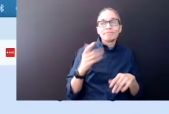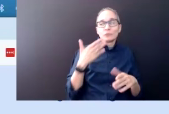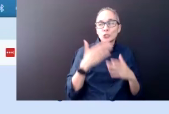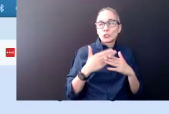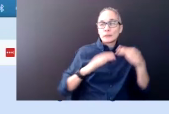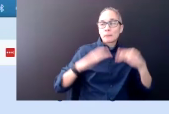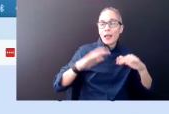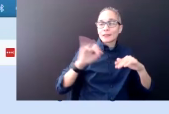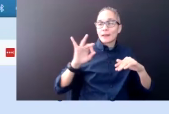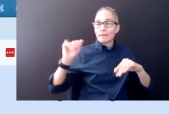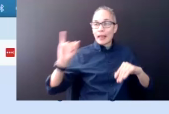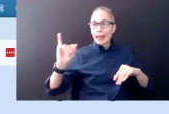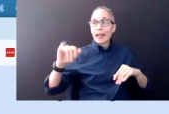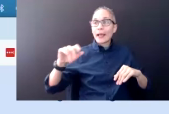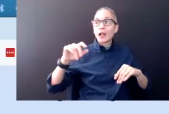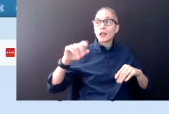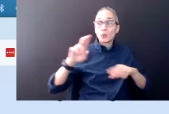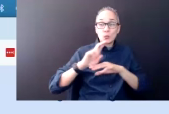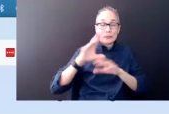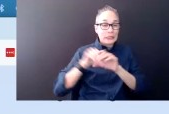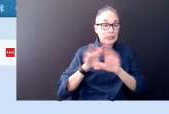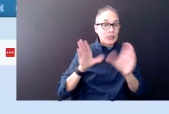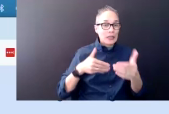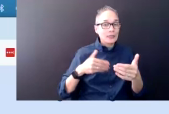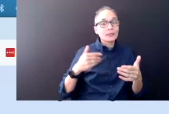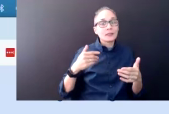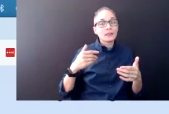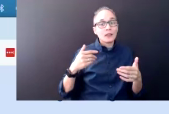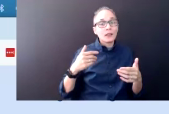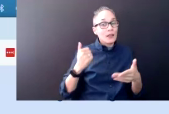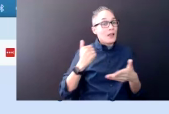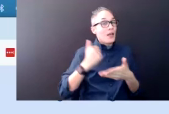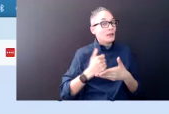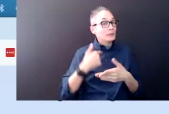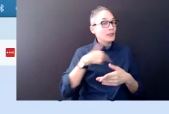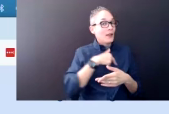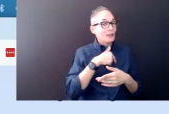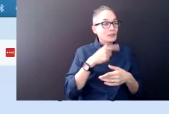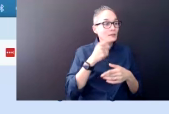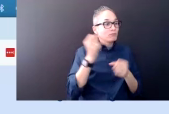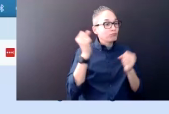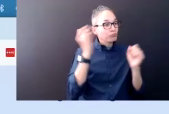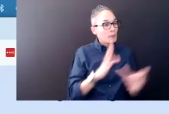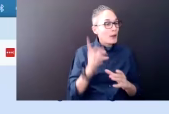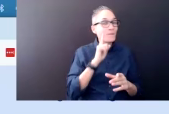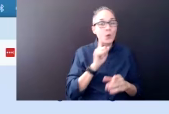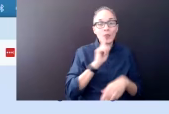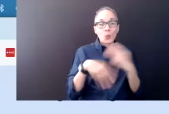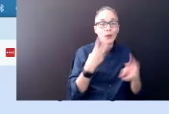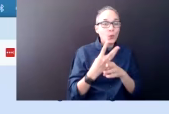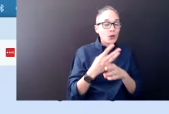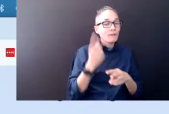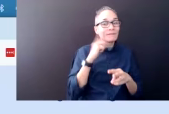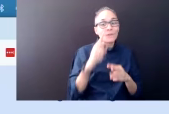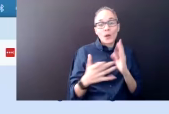AI that you utilize in the classroom, it sets us up as students to go out into the real world preparing for technical interviews.